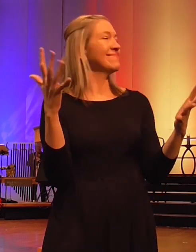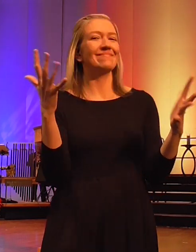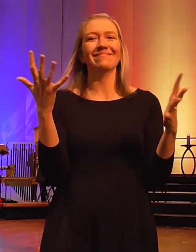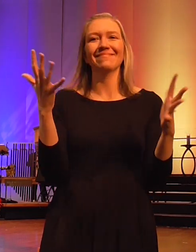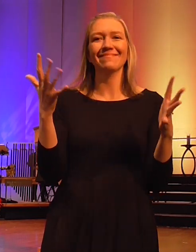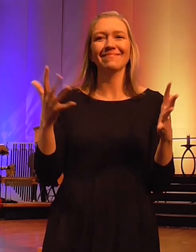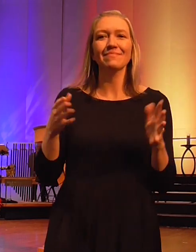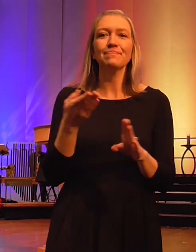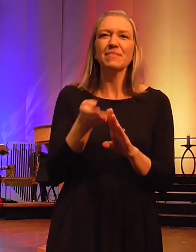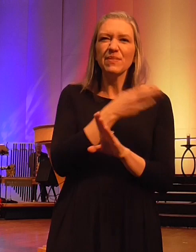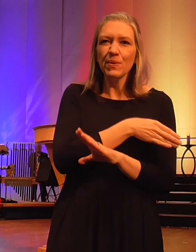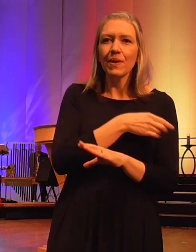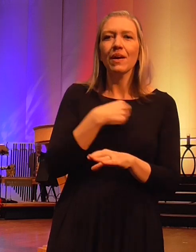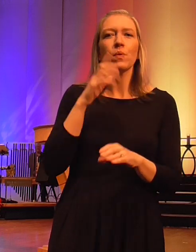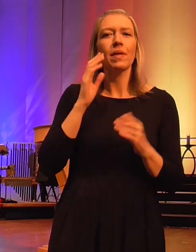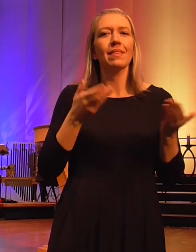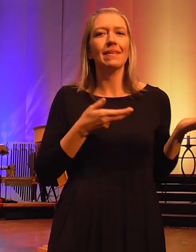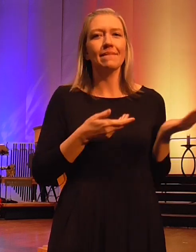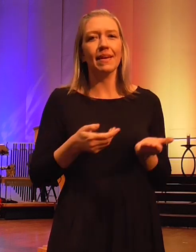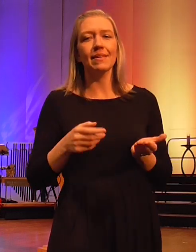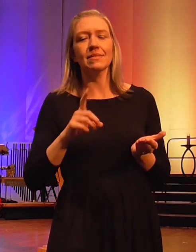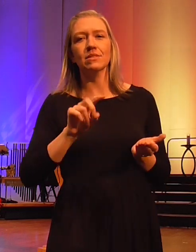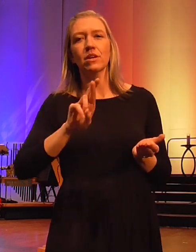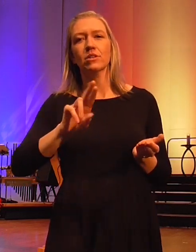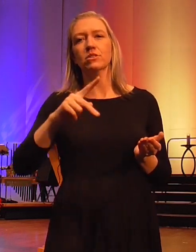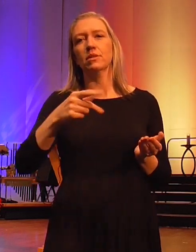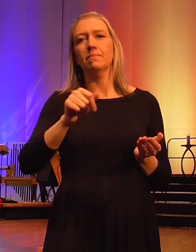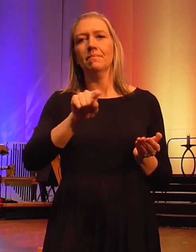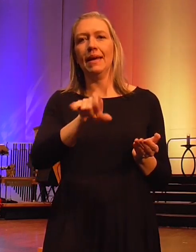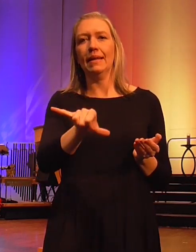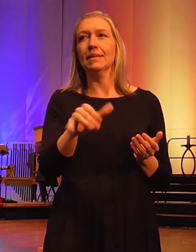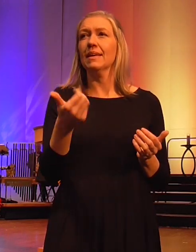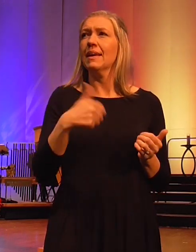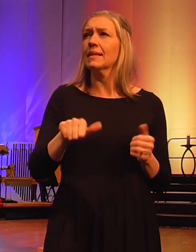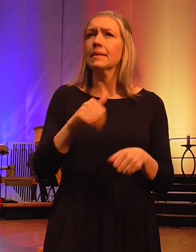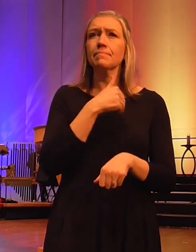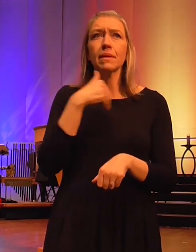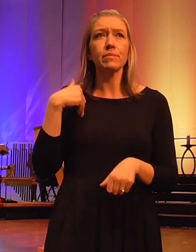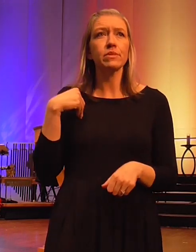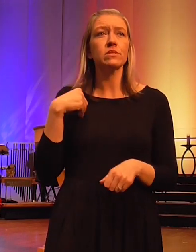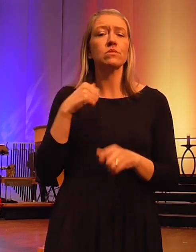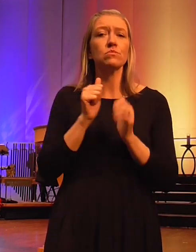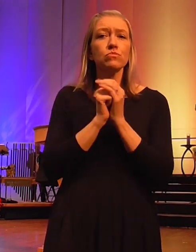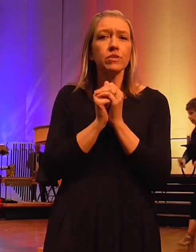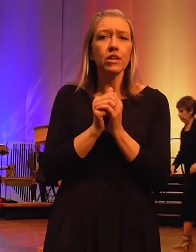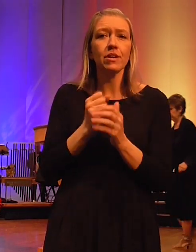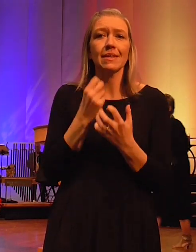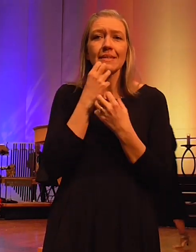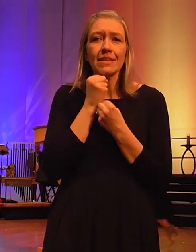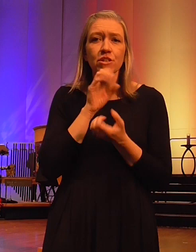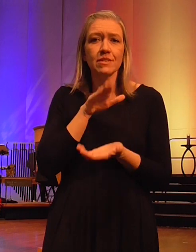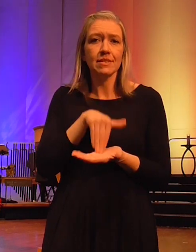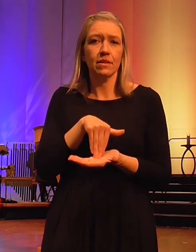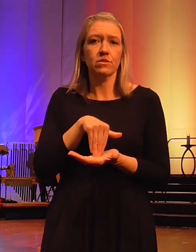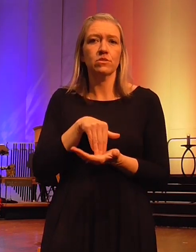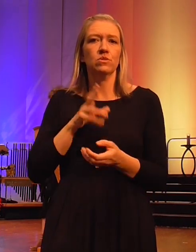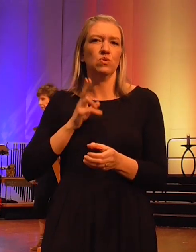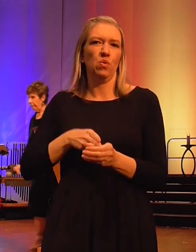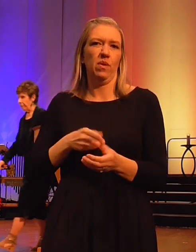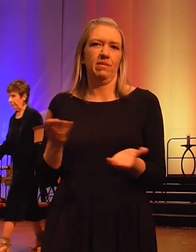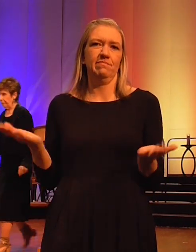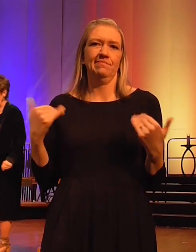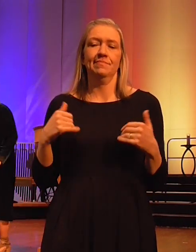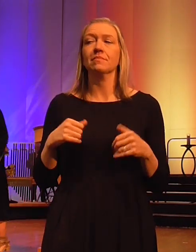And before we go to that, I'm going to invite Dr. Patty and any members of our Prayer and Care Center to join us. We're going to light a memorial